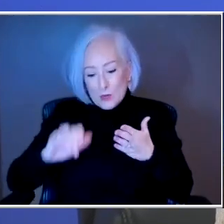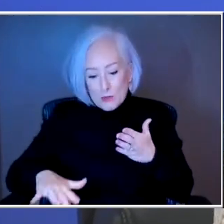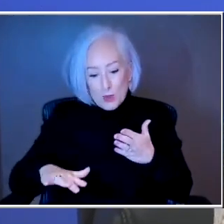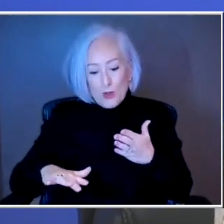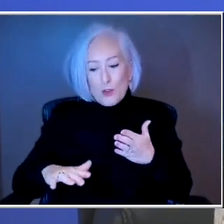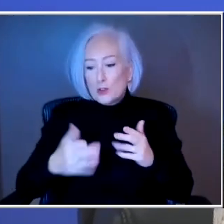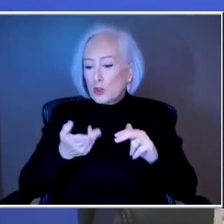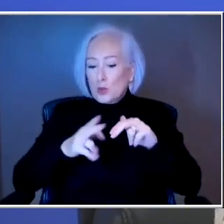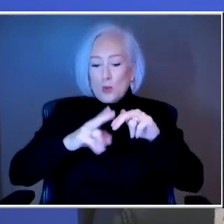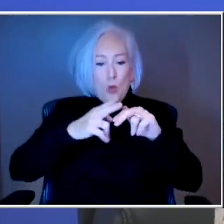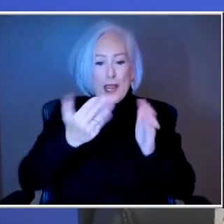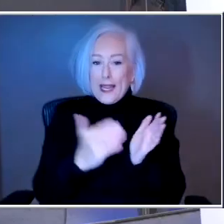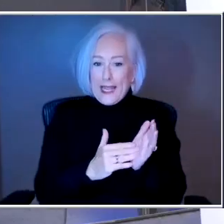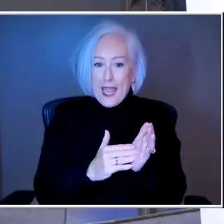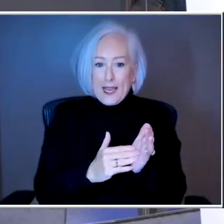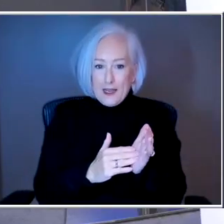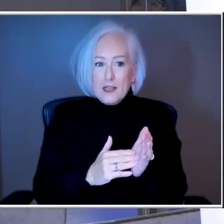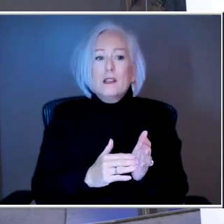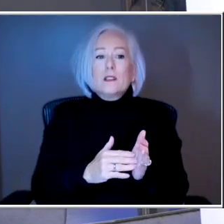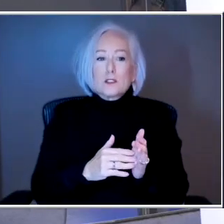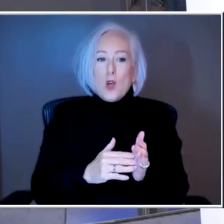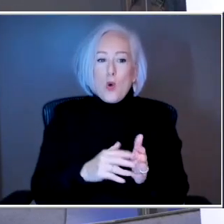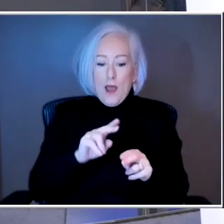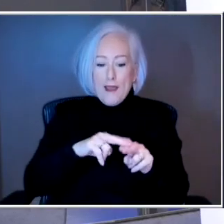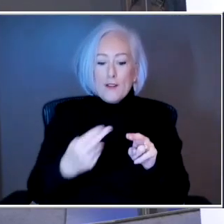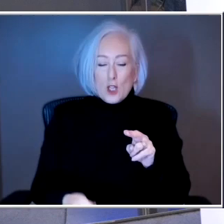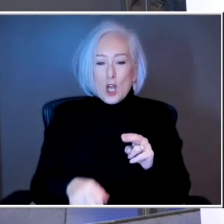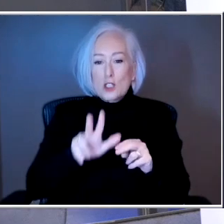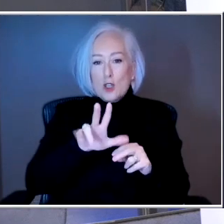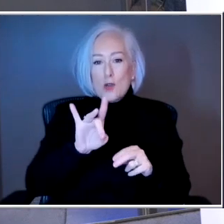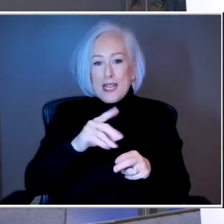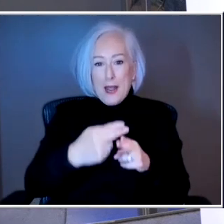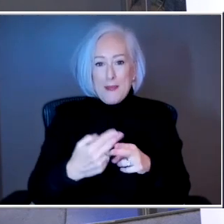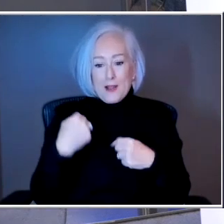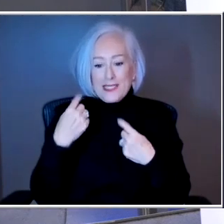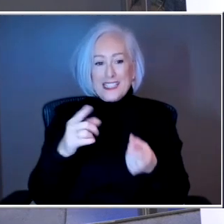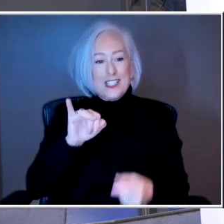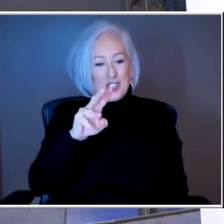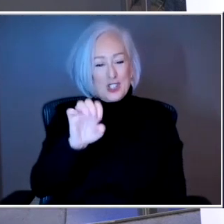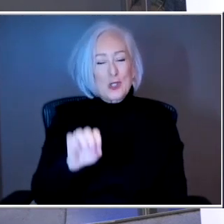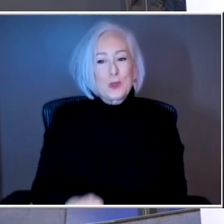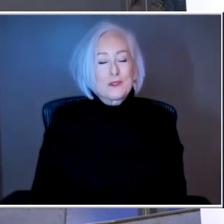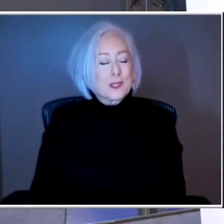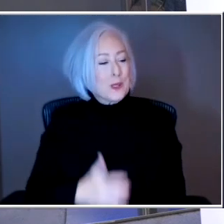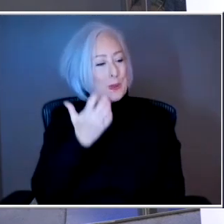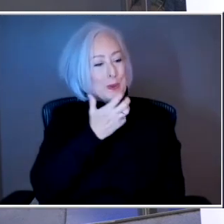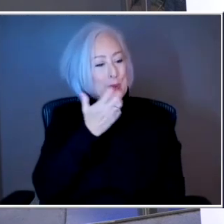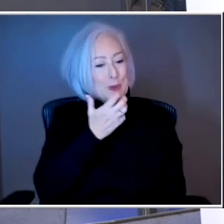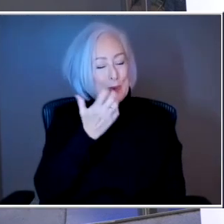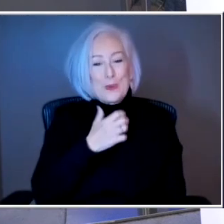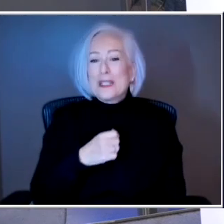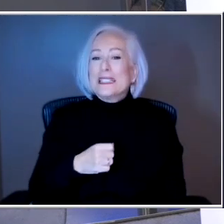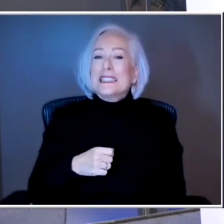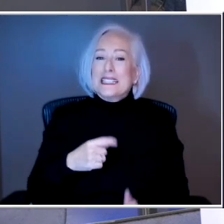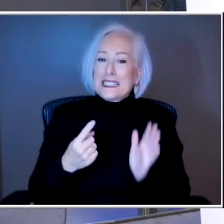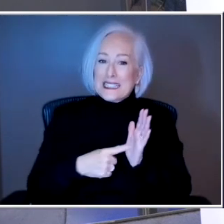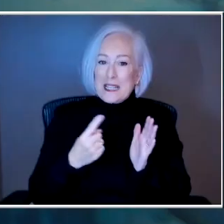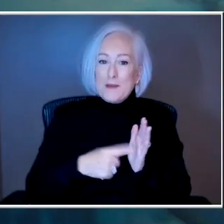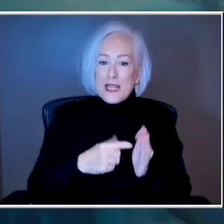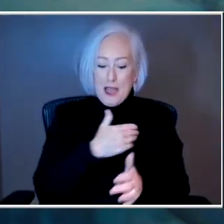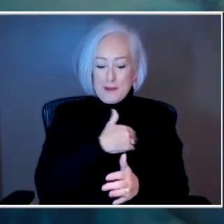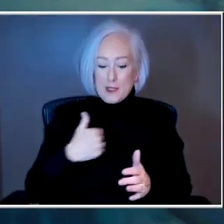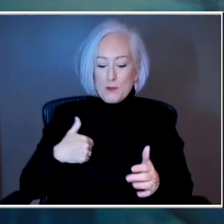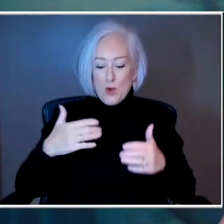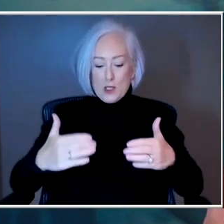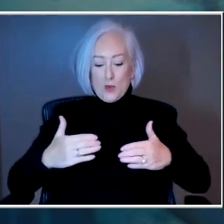pounds since June. Wow, Yeah, wow. very good. And that's pretty amazing when you hear that, right? Yeah, yeah. I think sometimes it's doing the breast reduction helps because